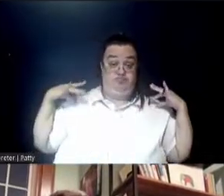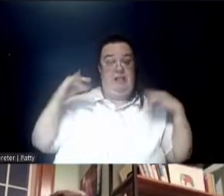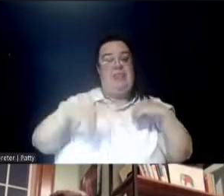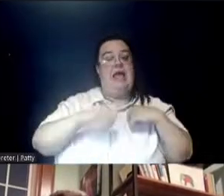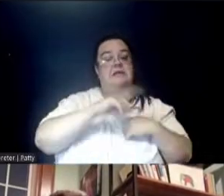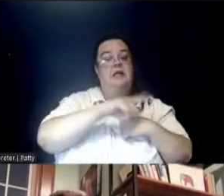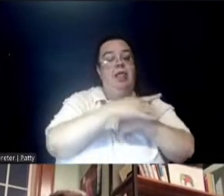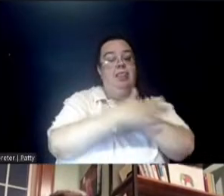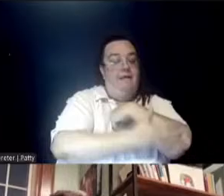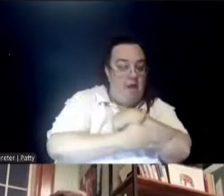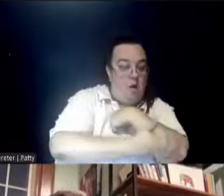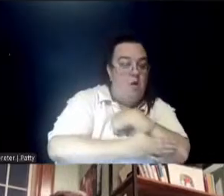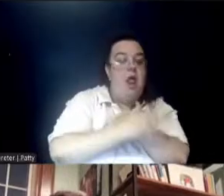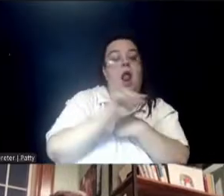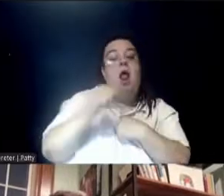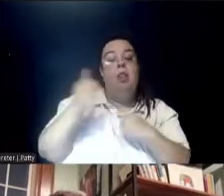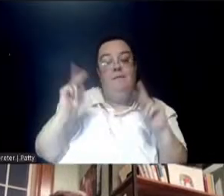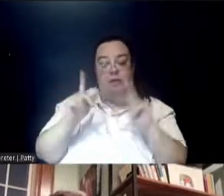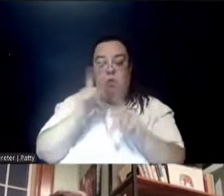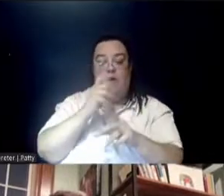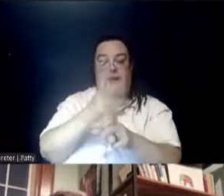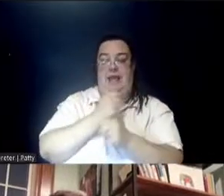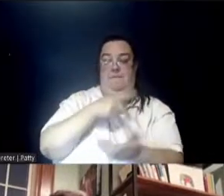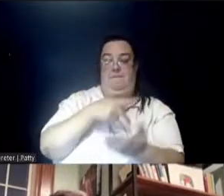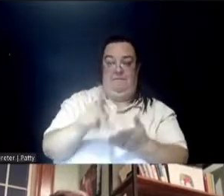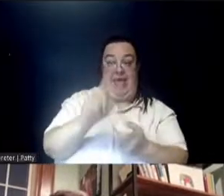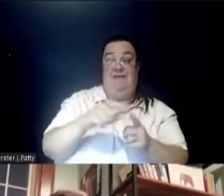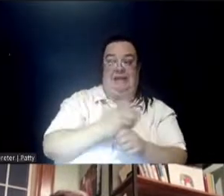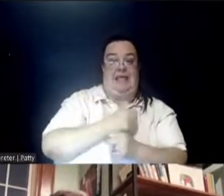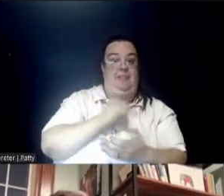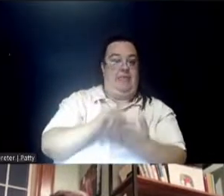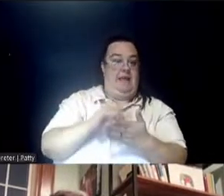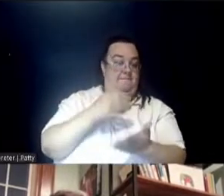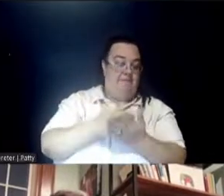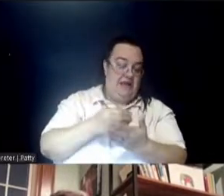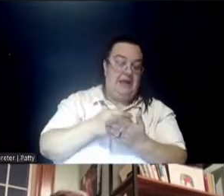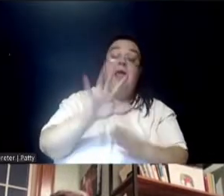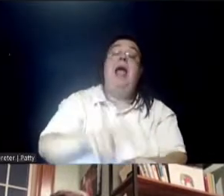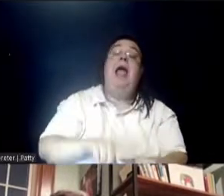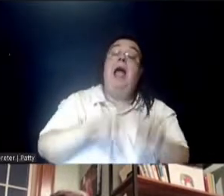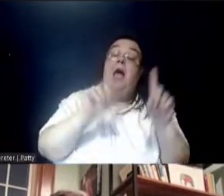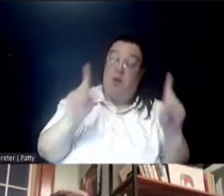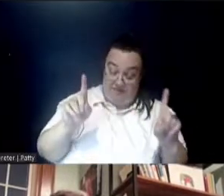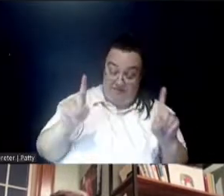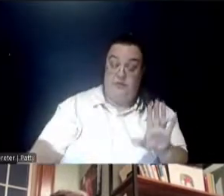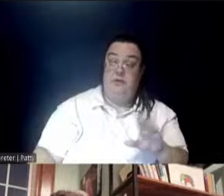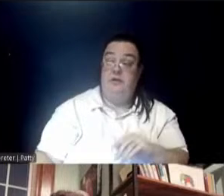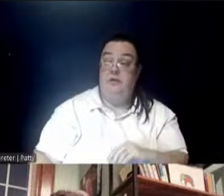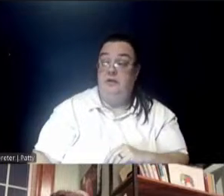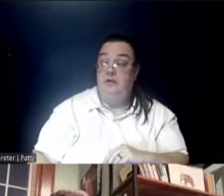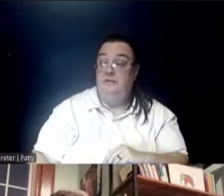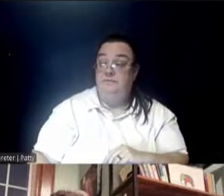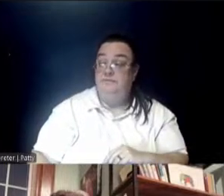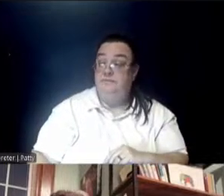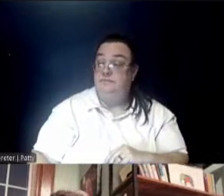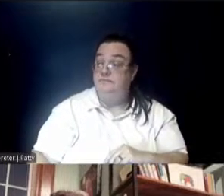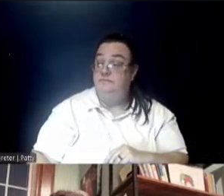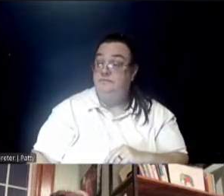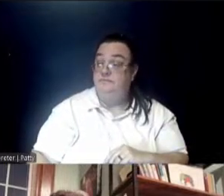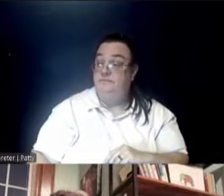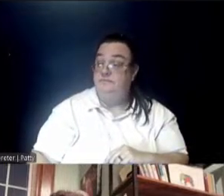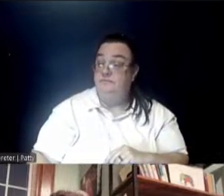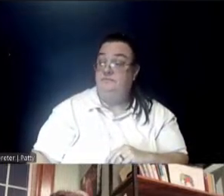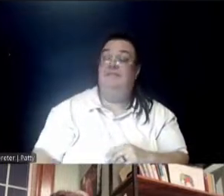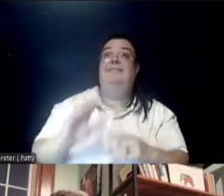other folks that get paid, that have to get paid. Never, period. The impact on folks is that everybody's